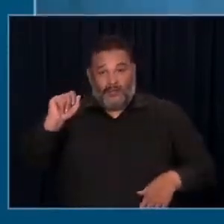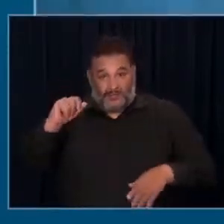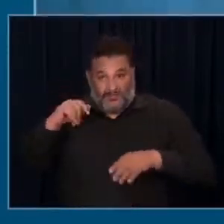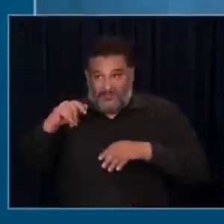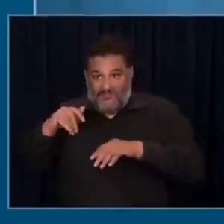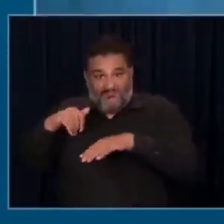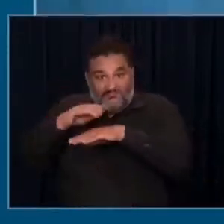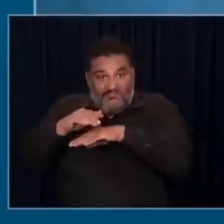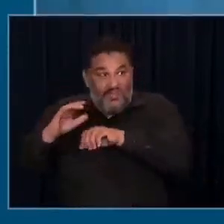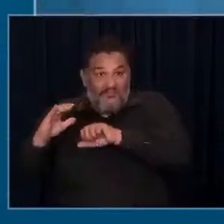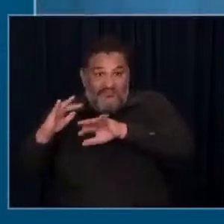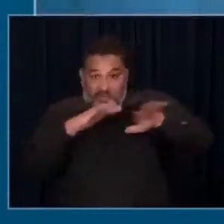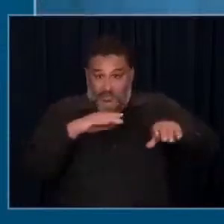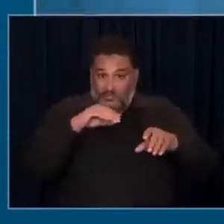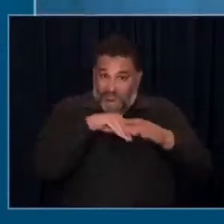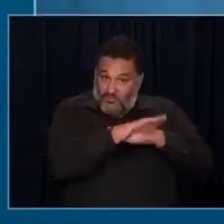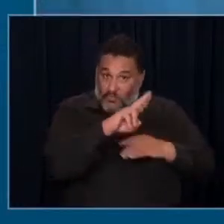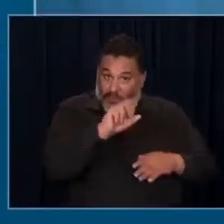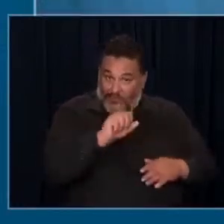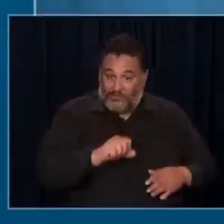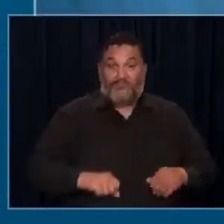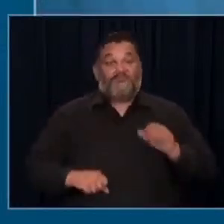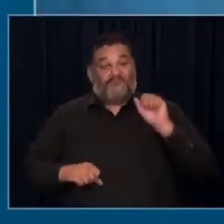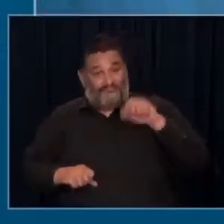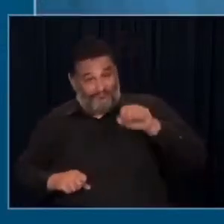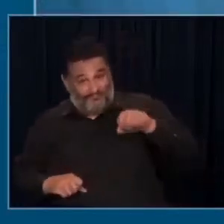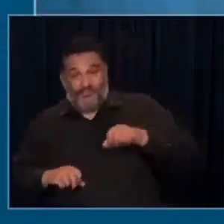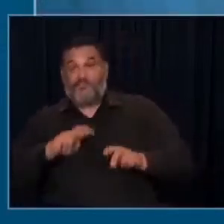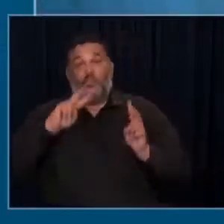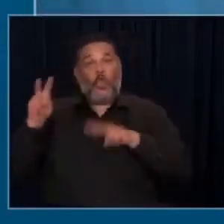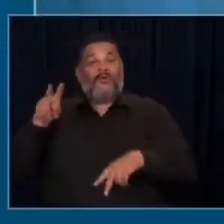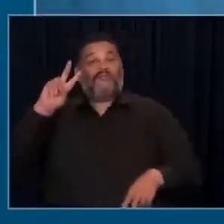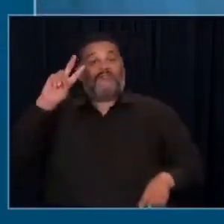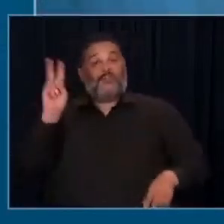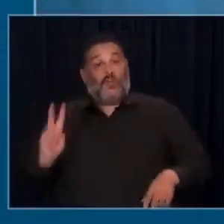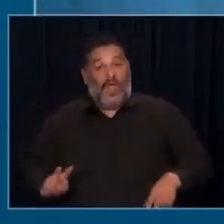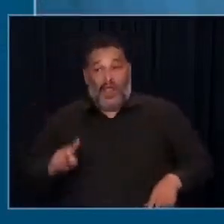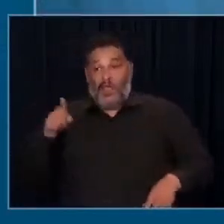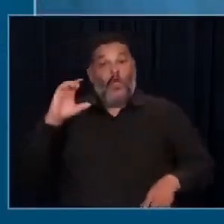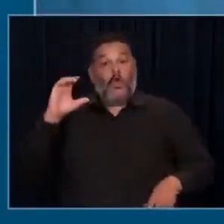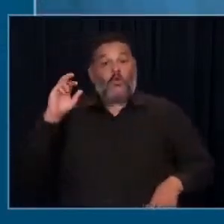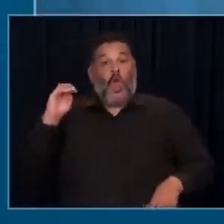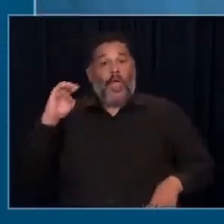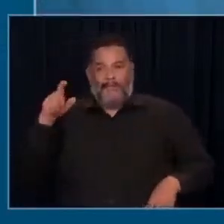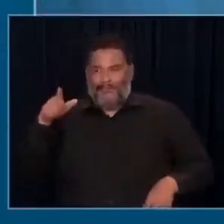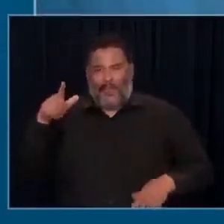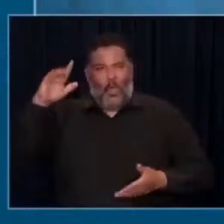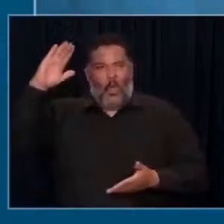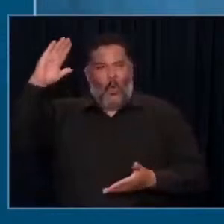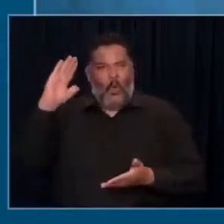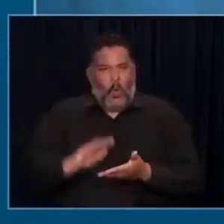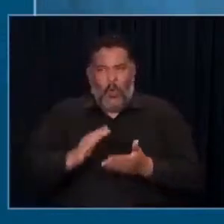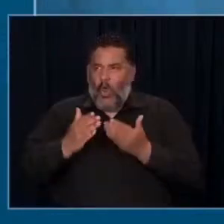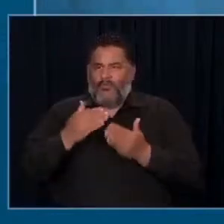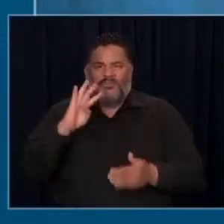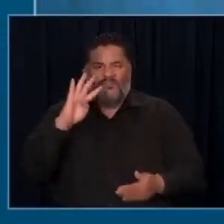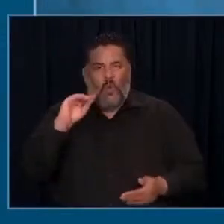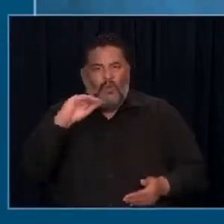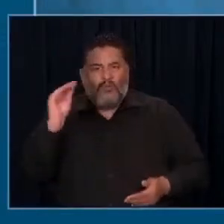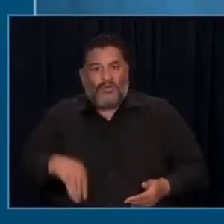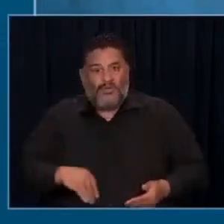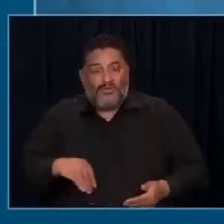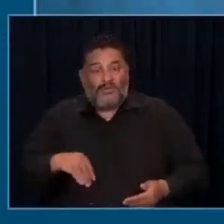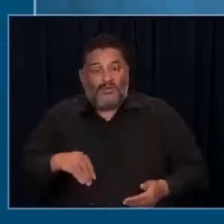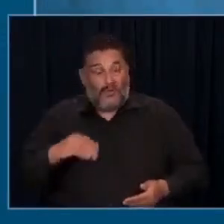fact, if you go and you look in Venezuela, the crime rate there has dropped almost 40%. And the reason why